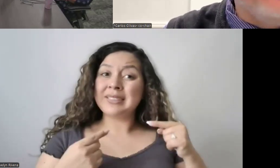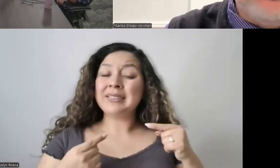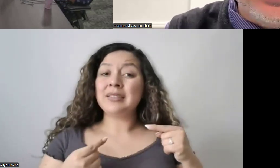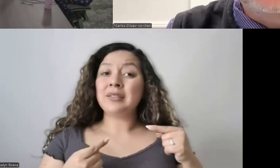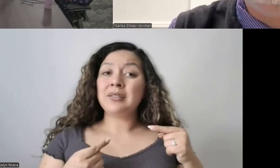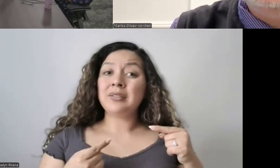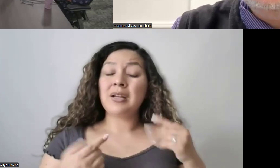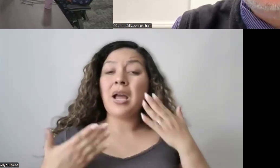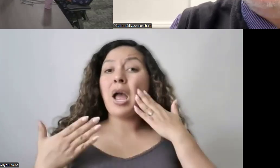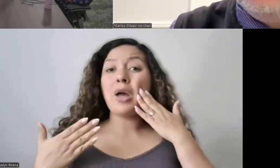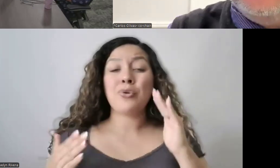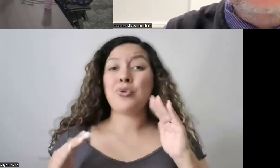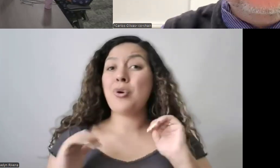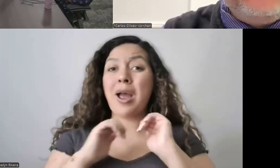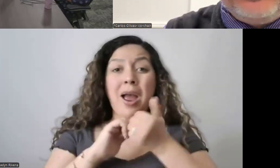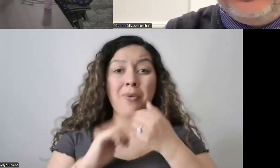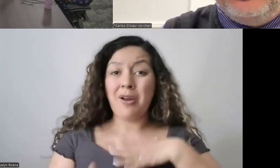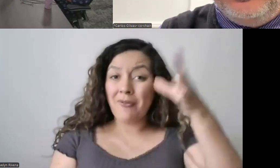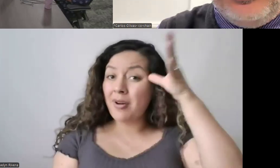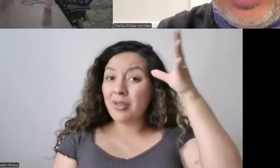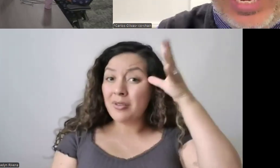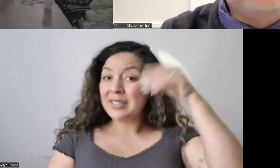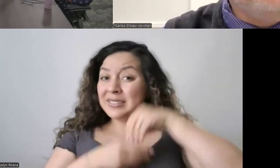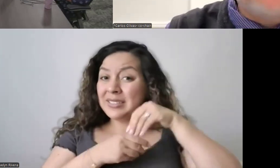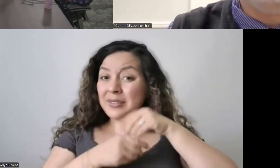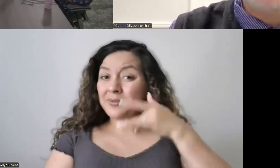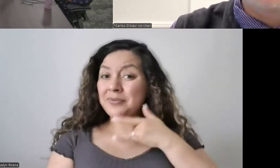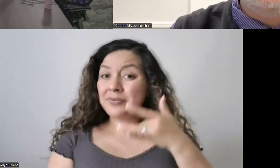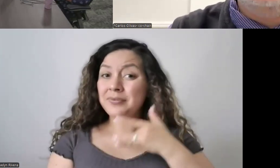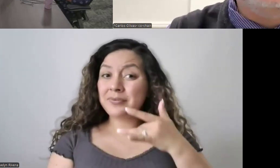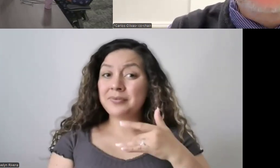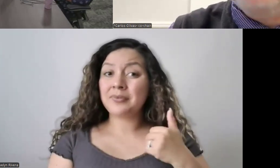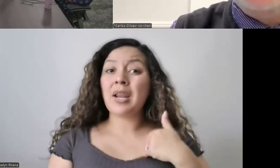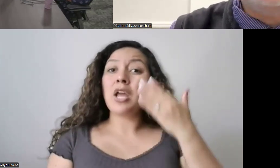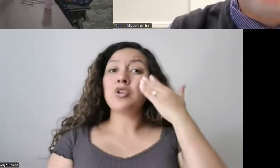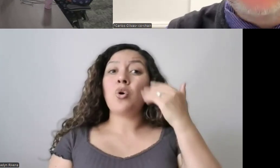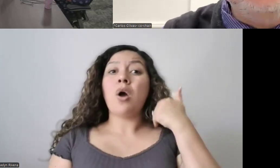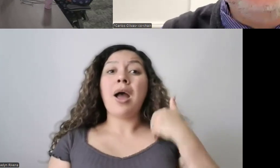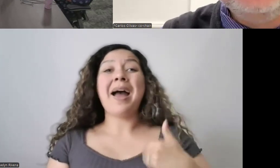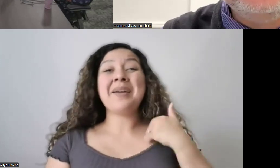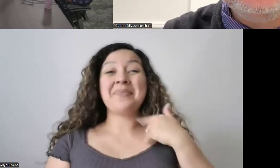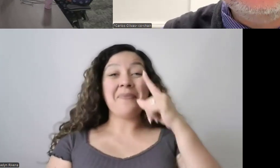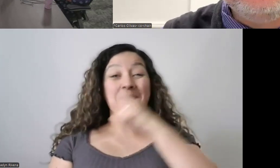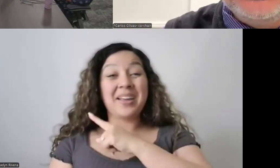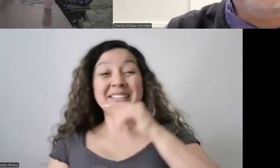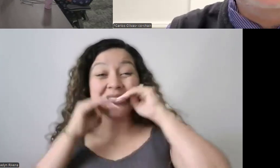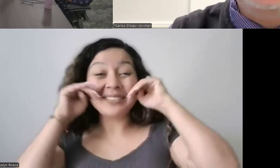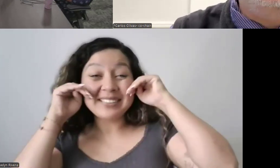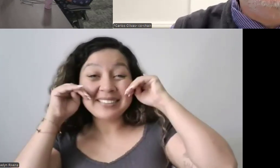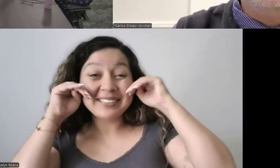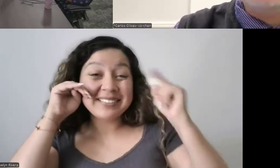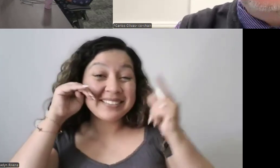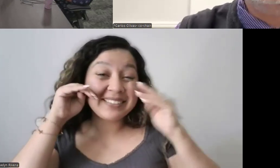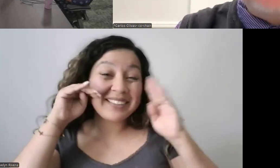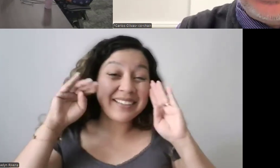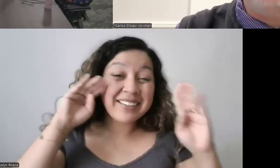I don't know how he's coping with it. I know I've had to master a fake smile when I greet him,